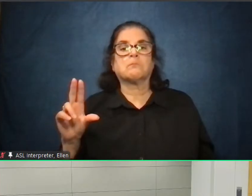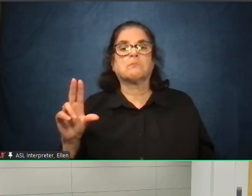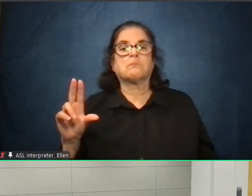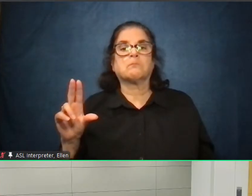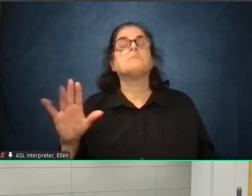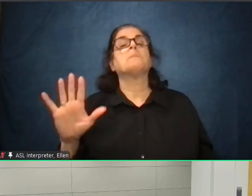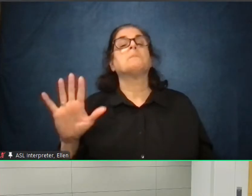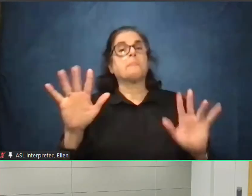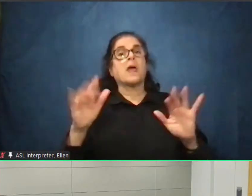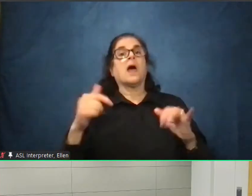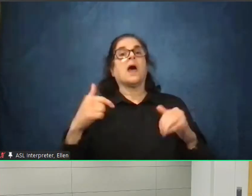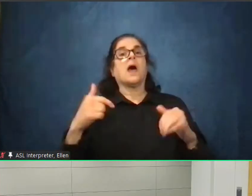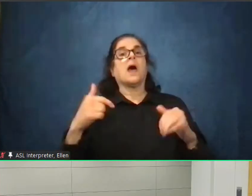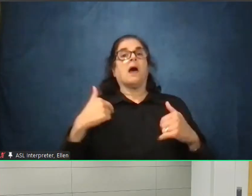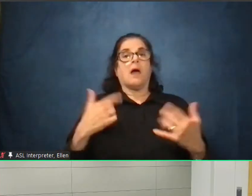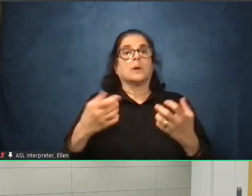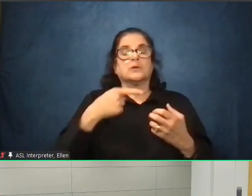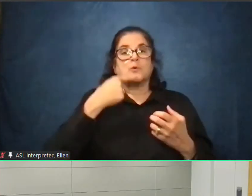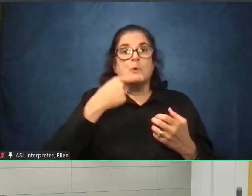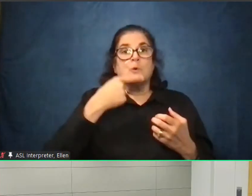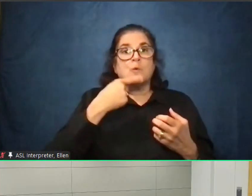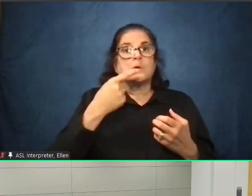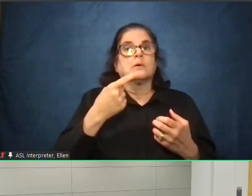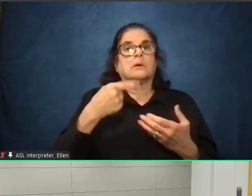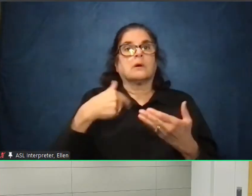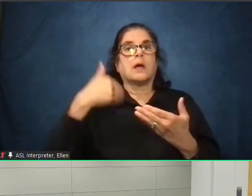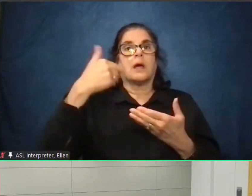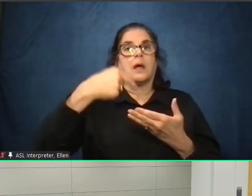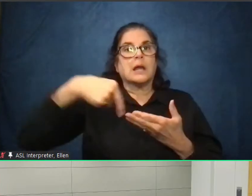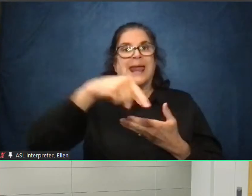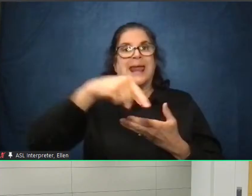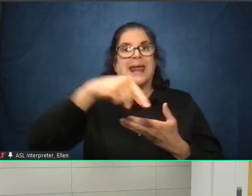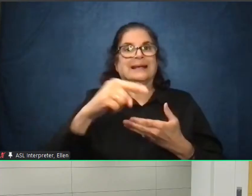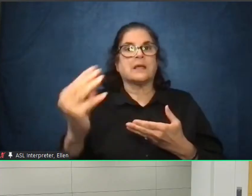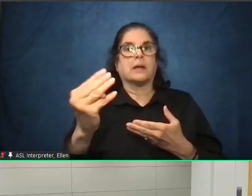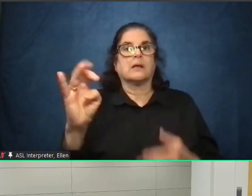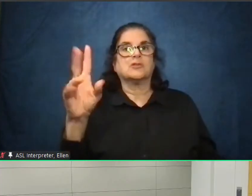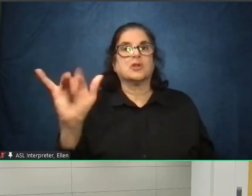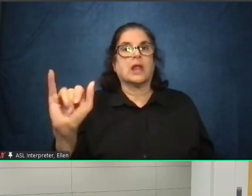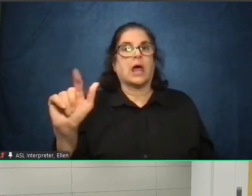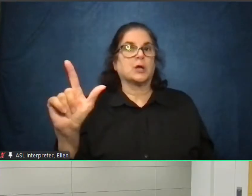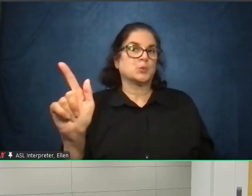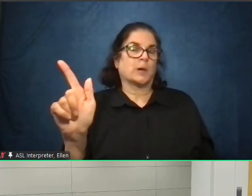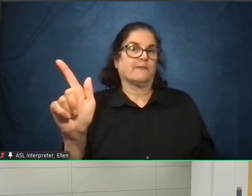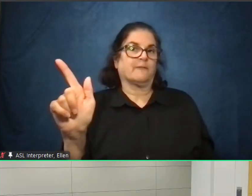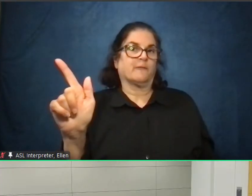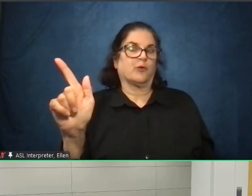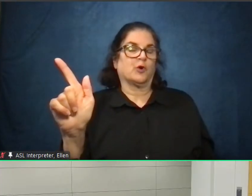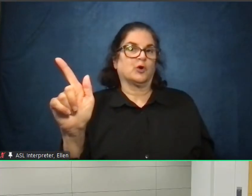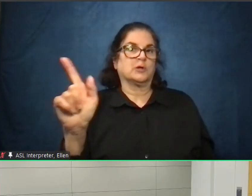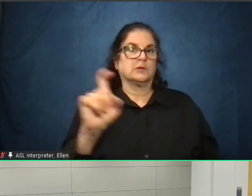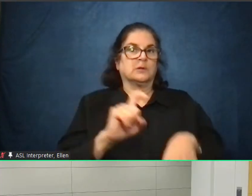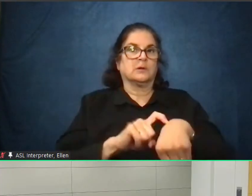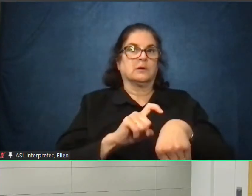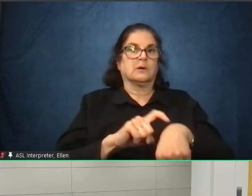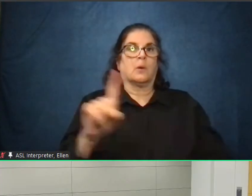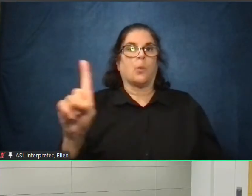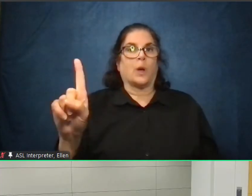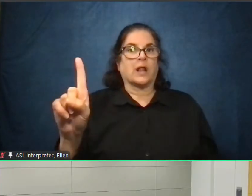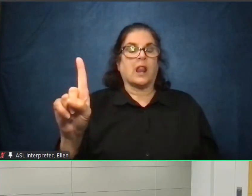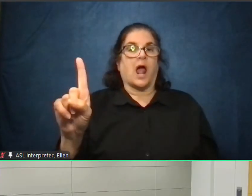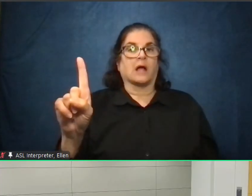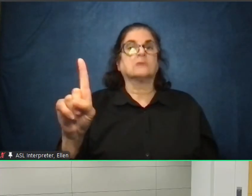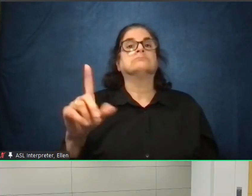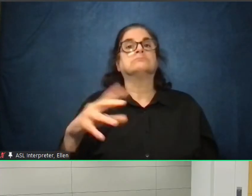to note that next Monday, July 21st, at 1 o'clock, the Committee on